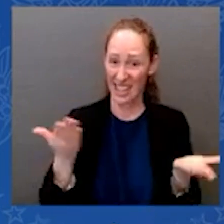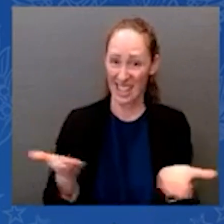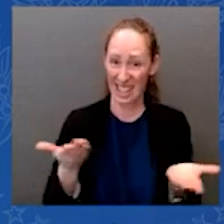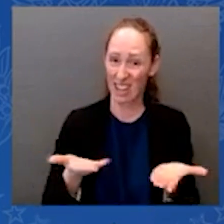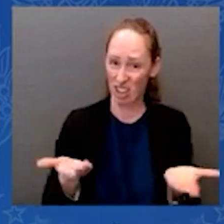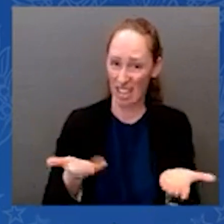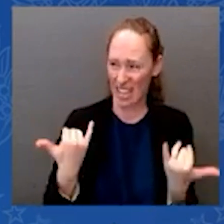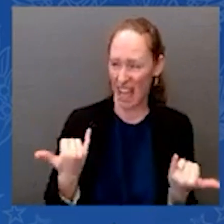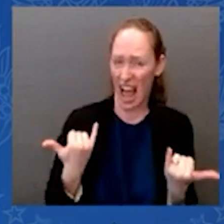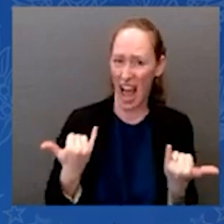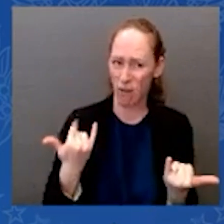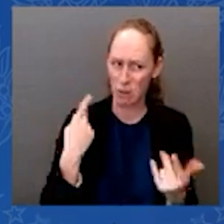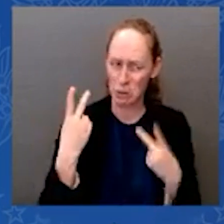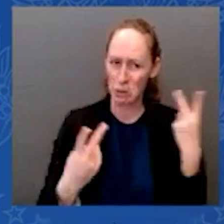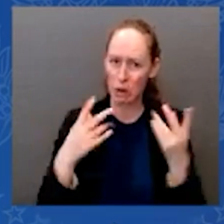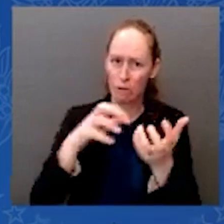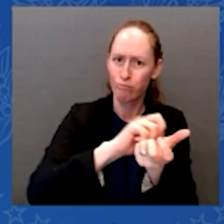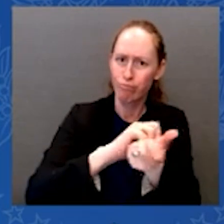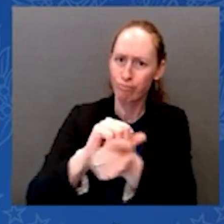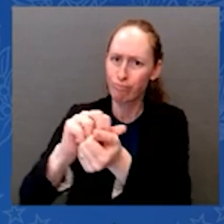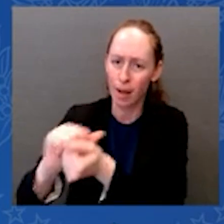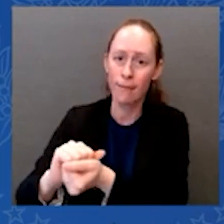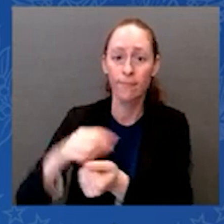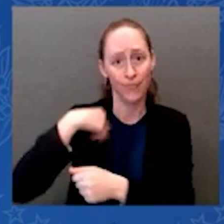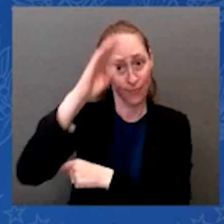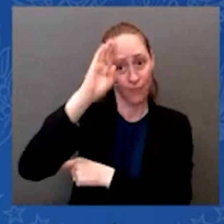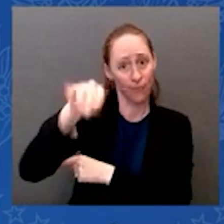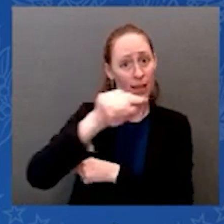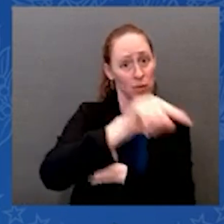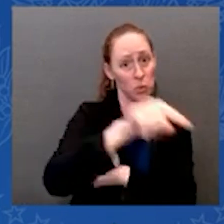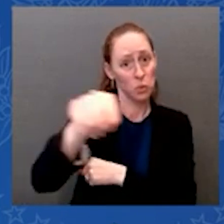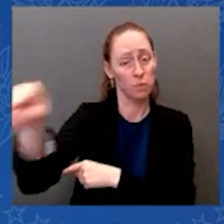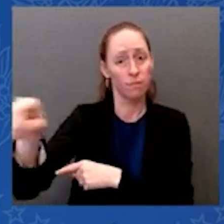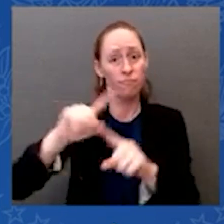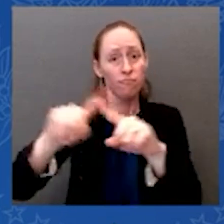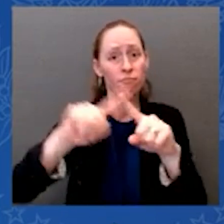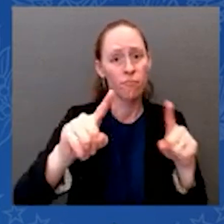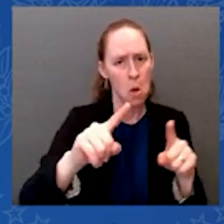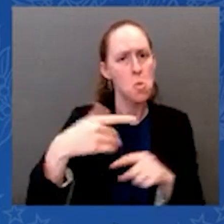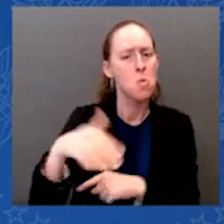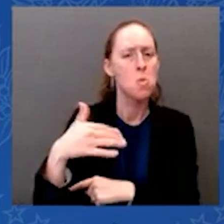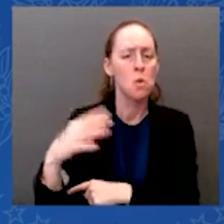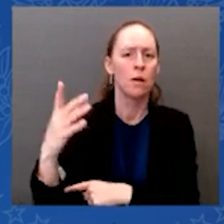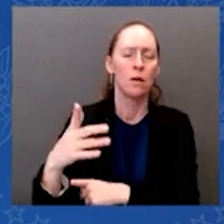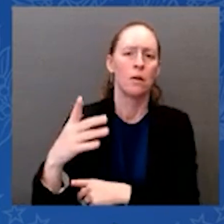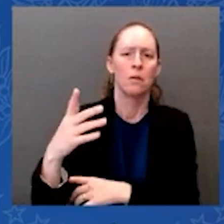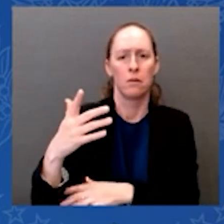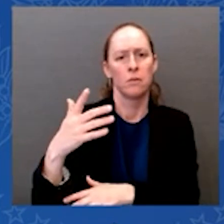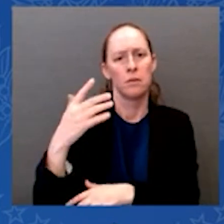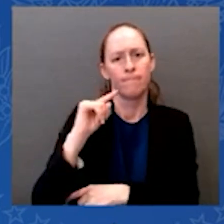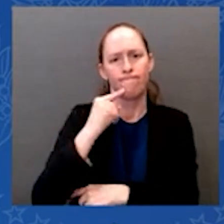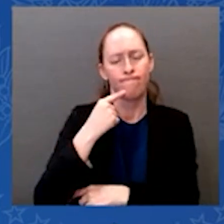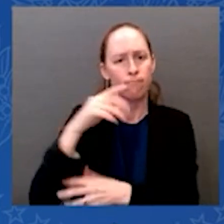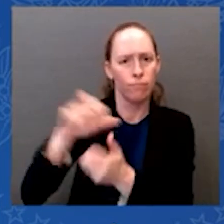nations feel it acutely, and for you all, it's an existential threat. It's an existential threat. And we're also committed to working